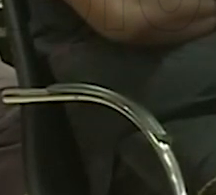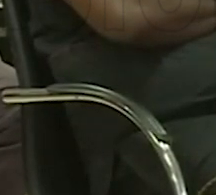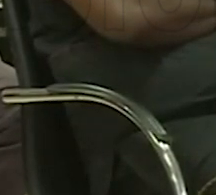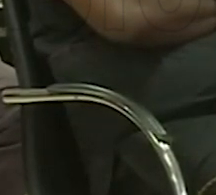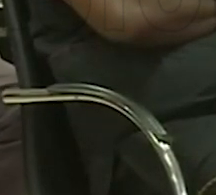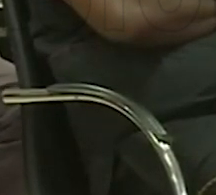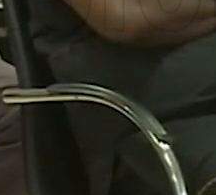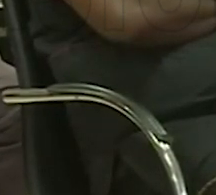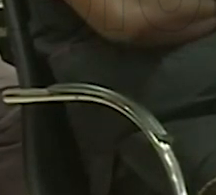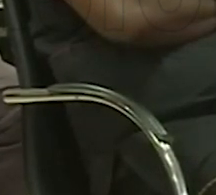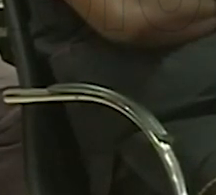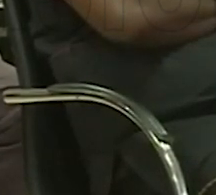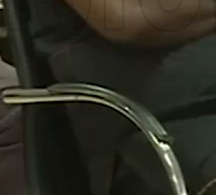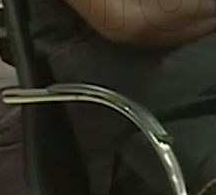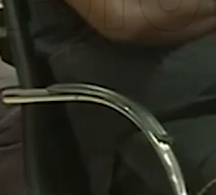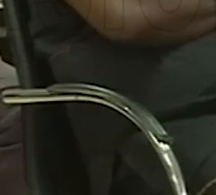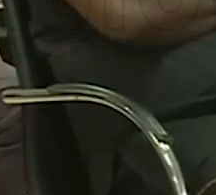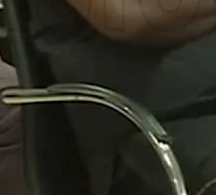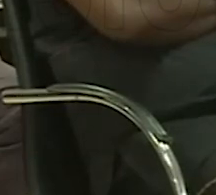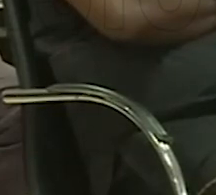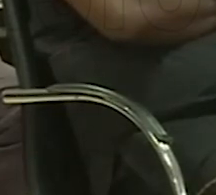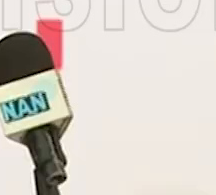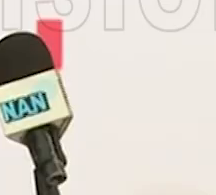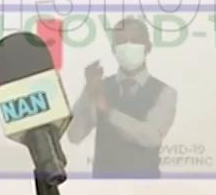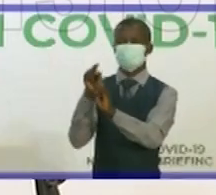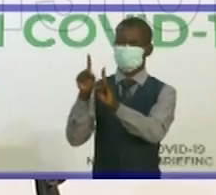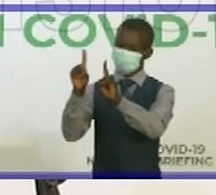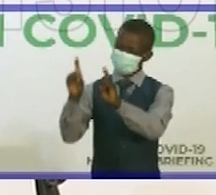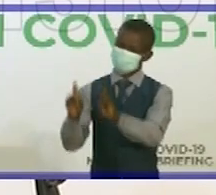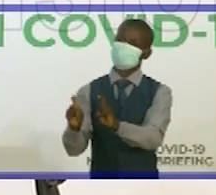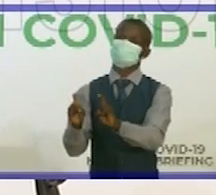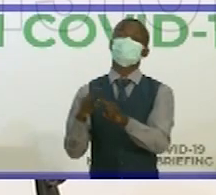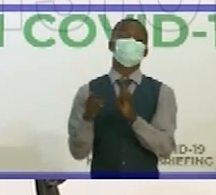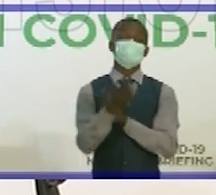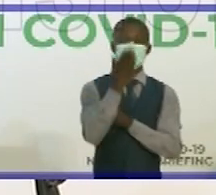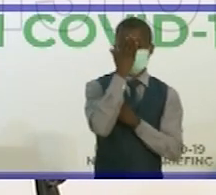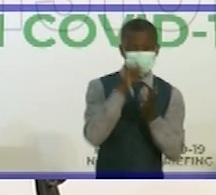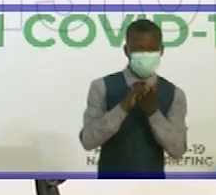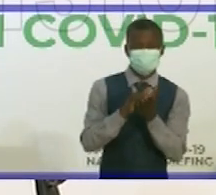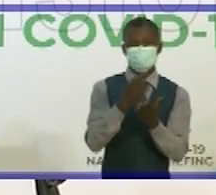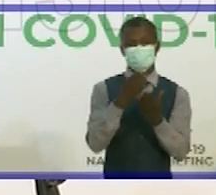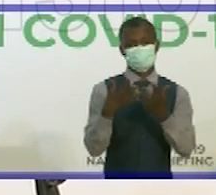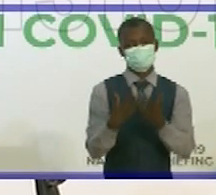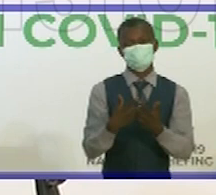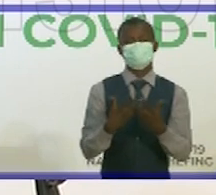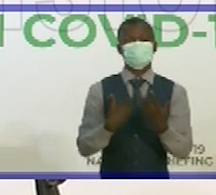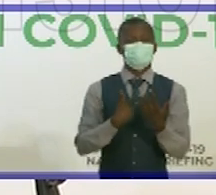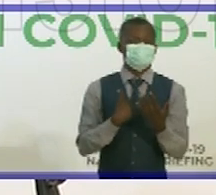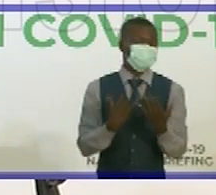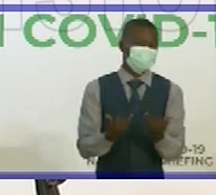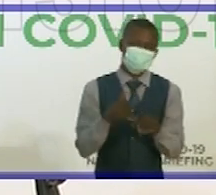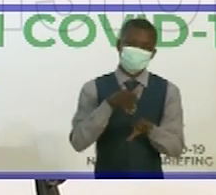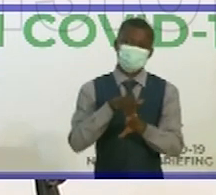area until we can determine the diagnosis. But, you know, the tools that we have to force hospitals to do these